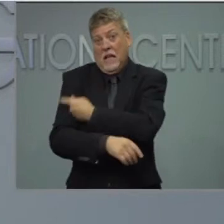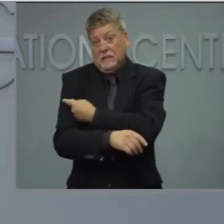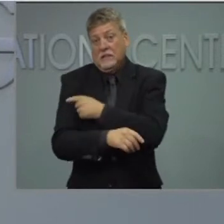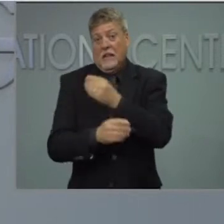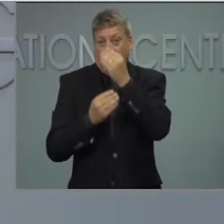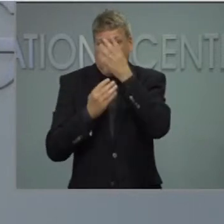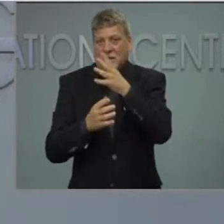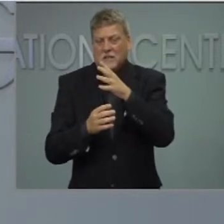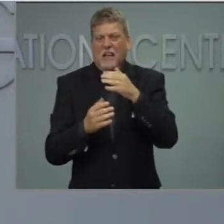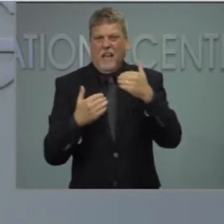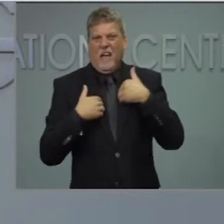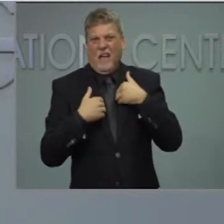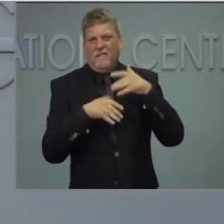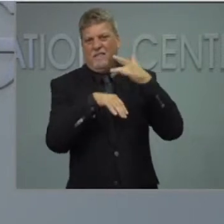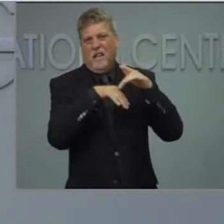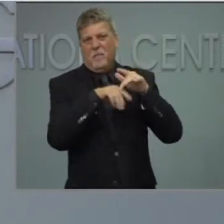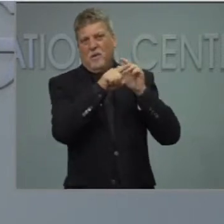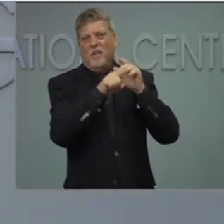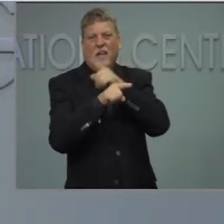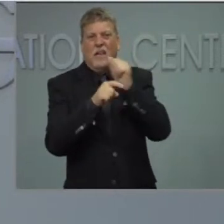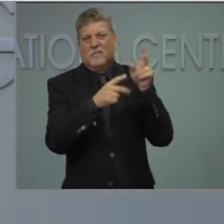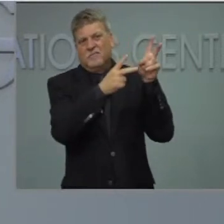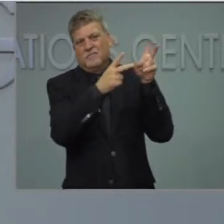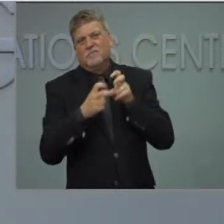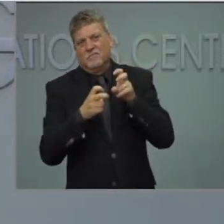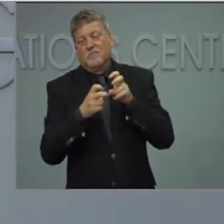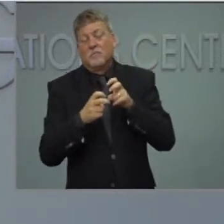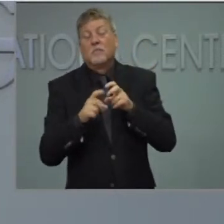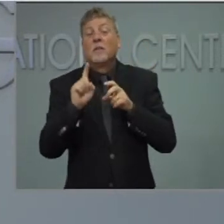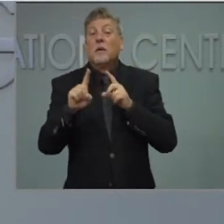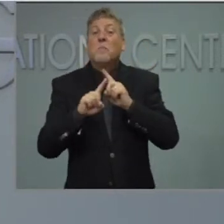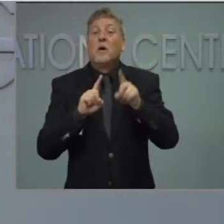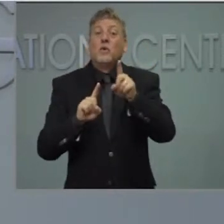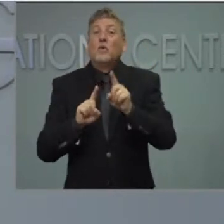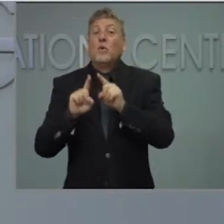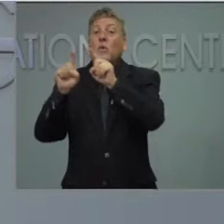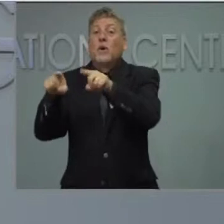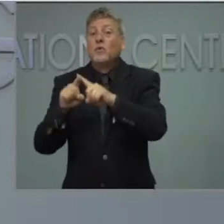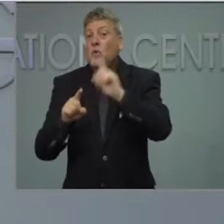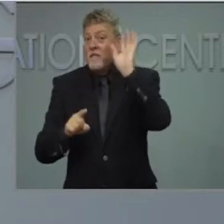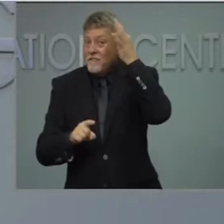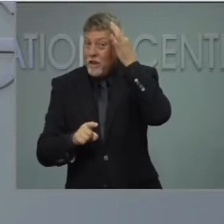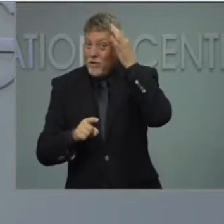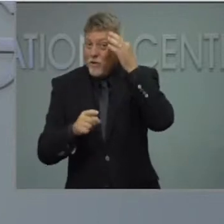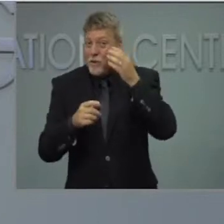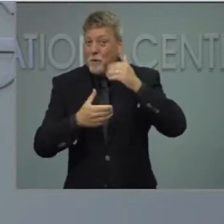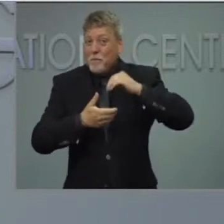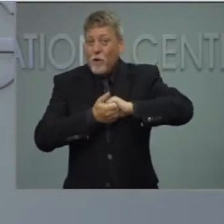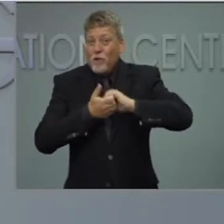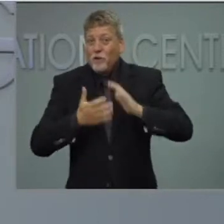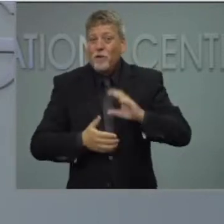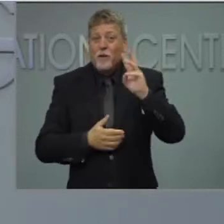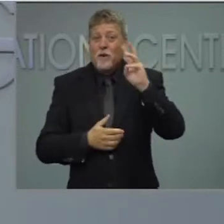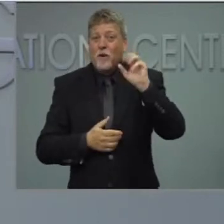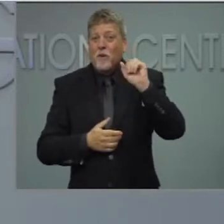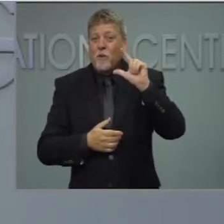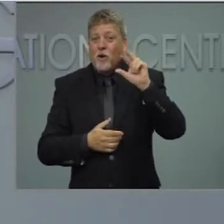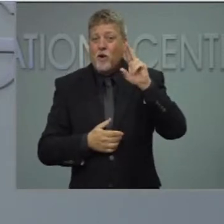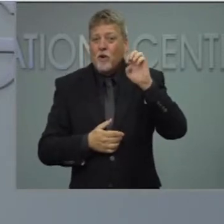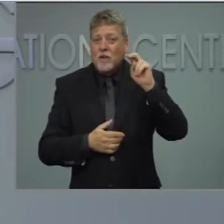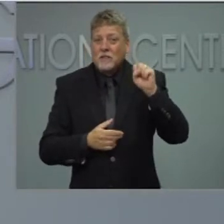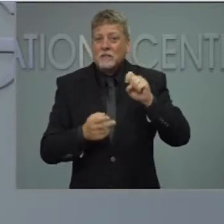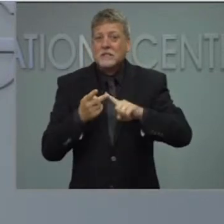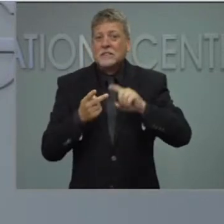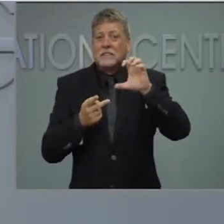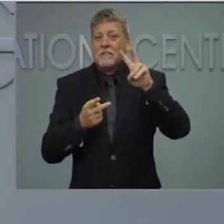accessible and they're able to easily download it. Now, if you got it at one of our federal partners, meaning at Walgreens or CVS or another